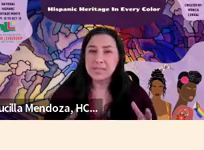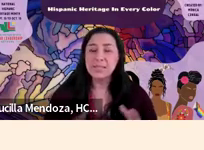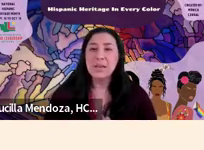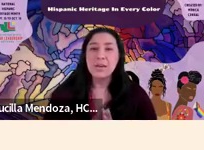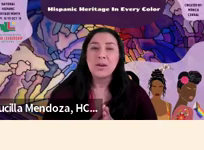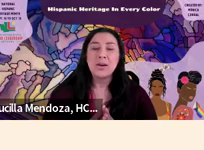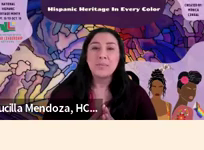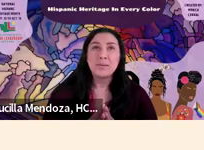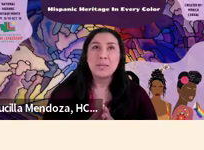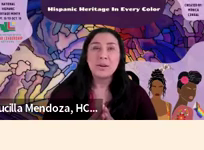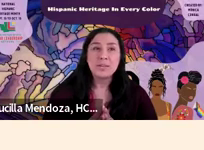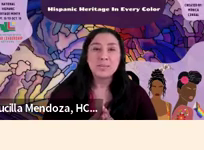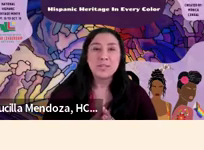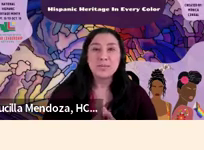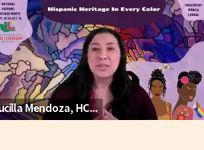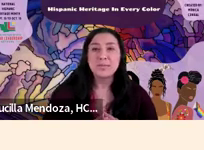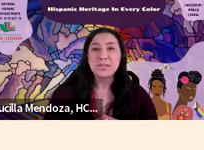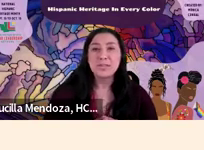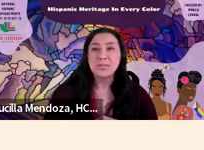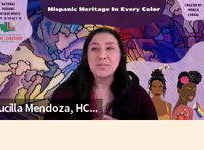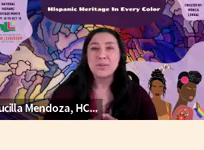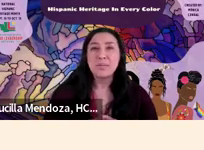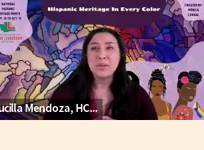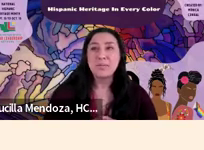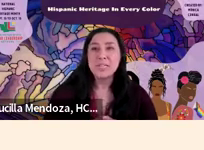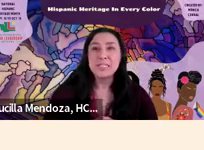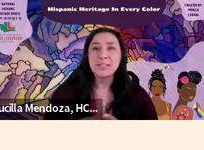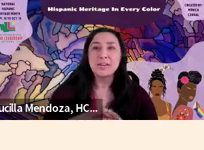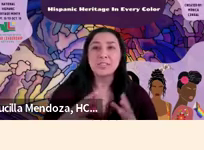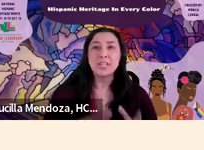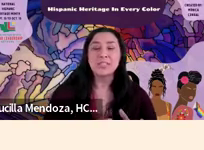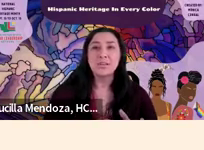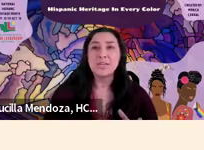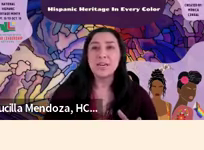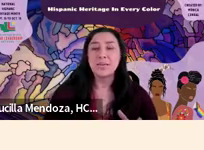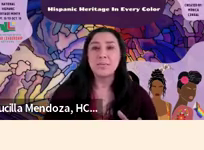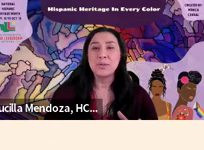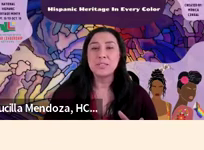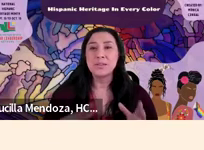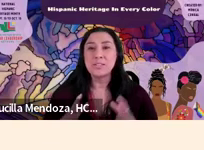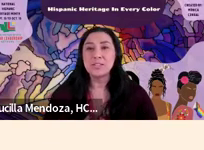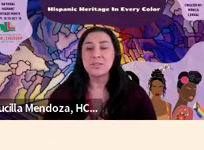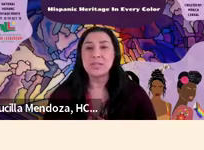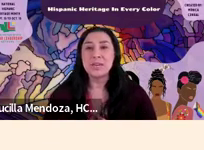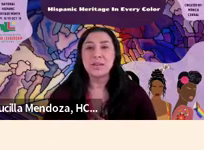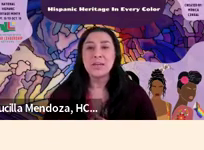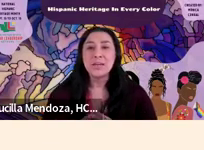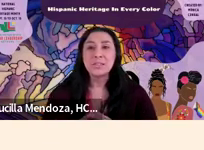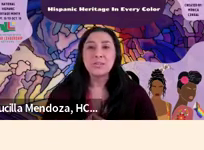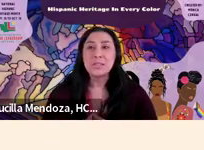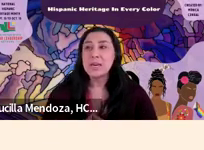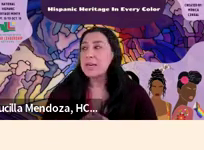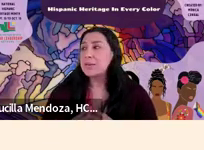together. Plus, in our experience working with tribal communities, they're not just looking at opioids. They're not just looking